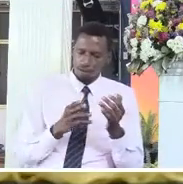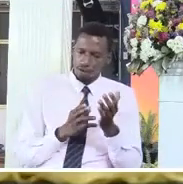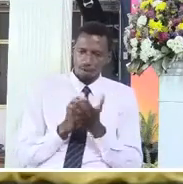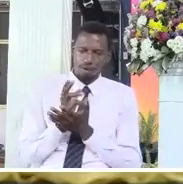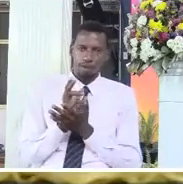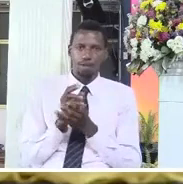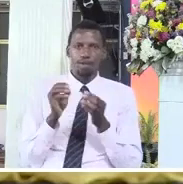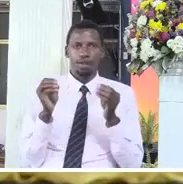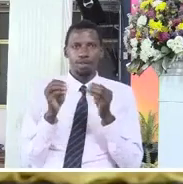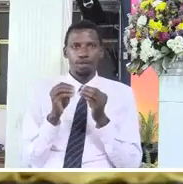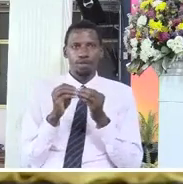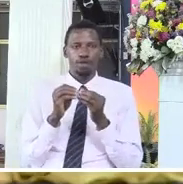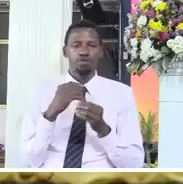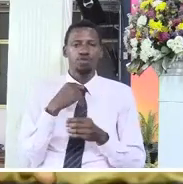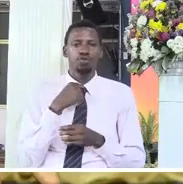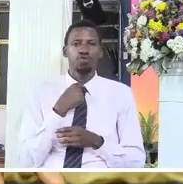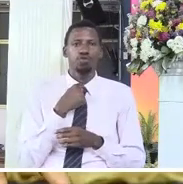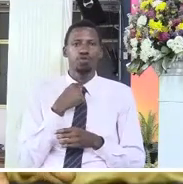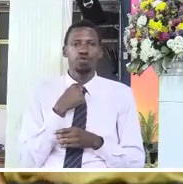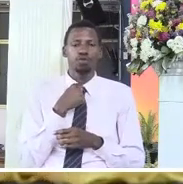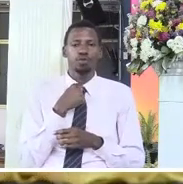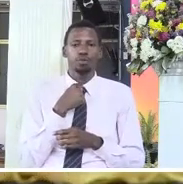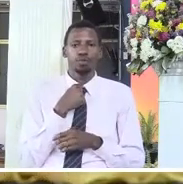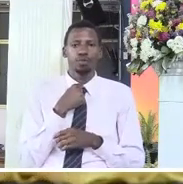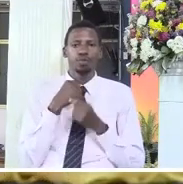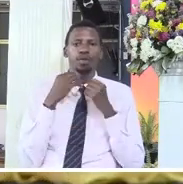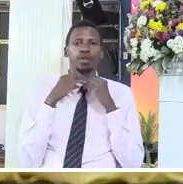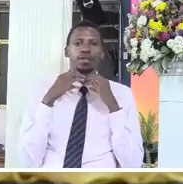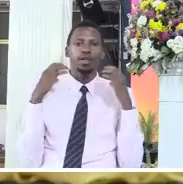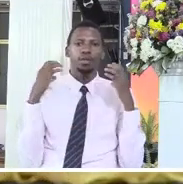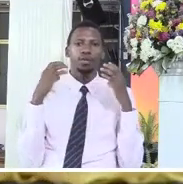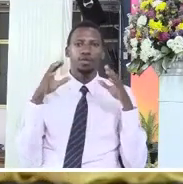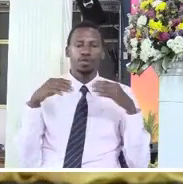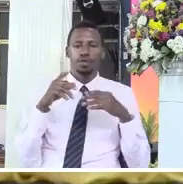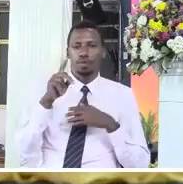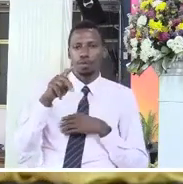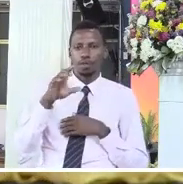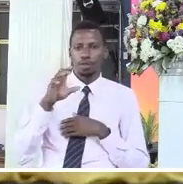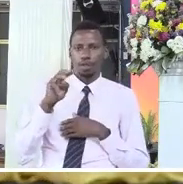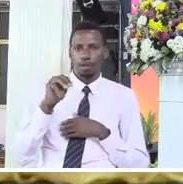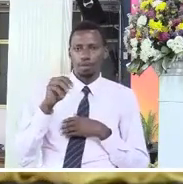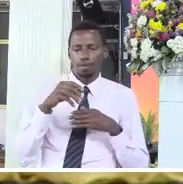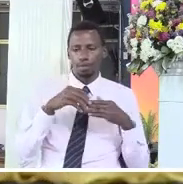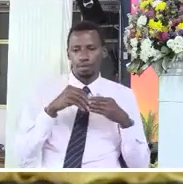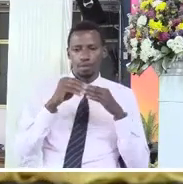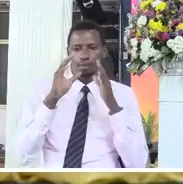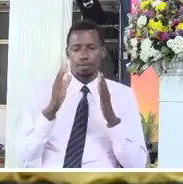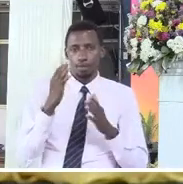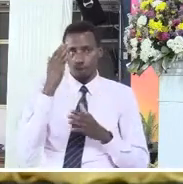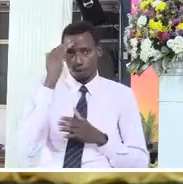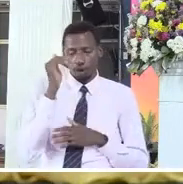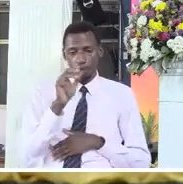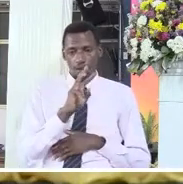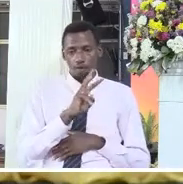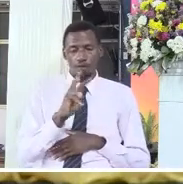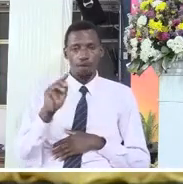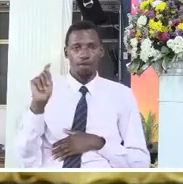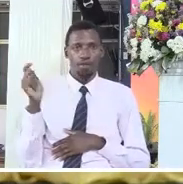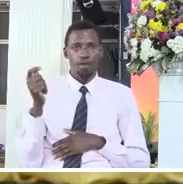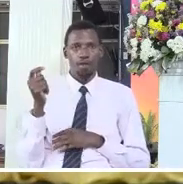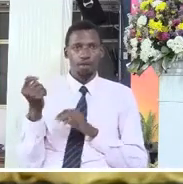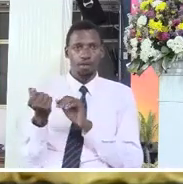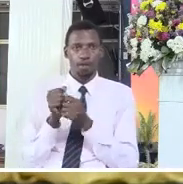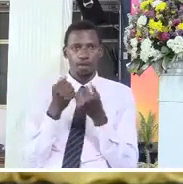union, incoming union chaplaincy or PCM leader, because West Kenya didn't change, and also